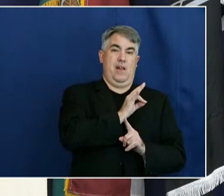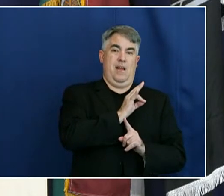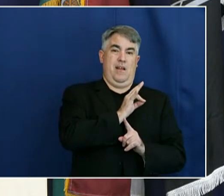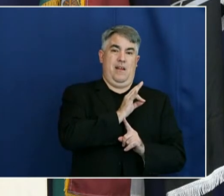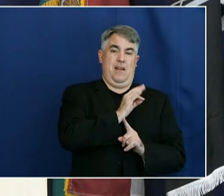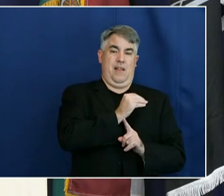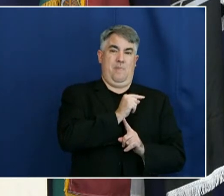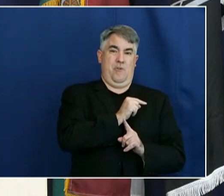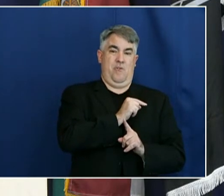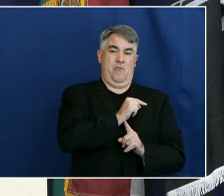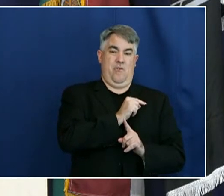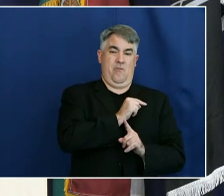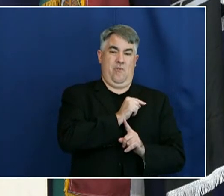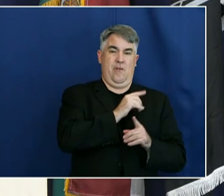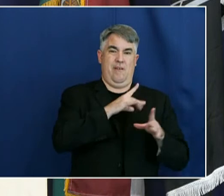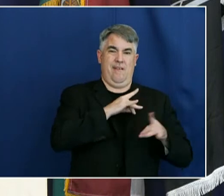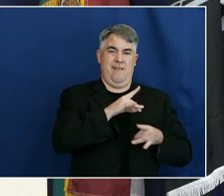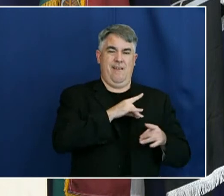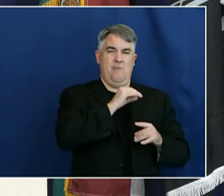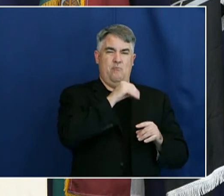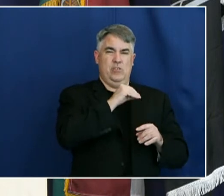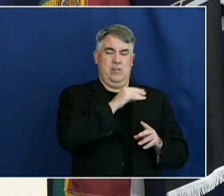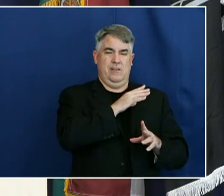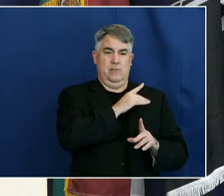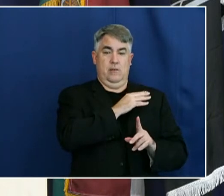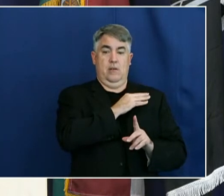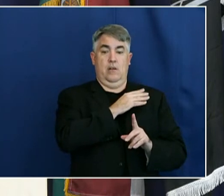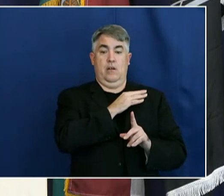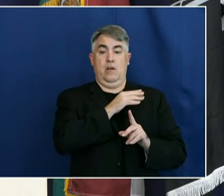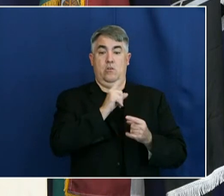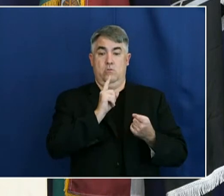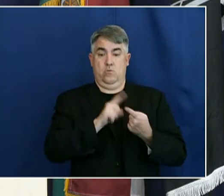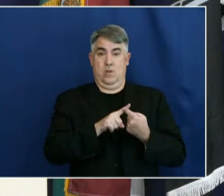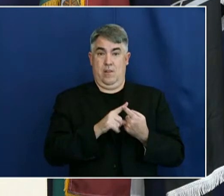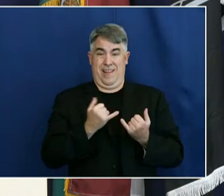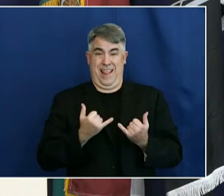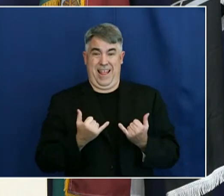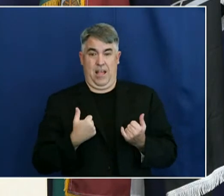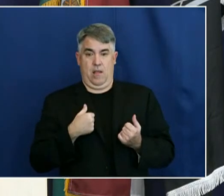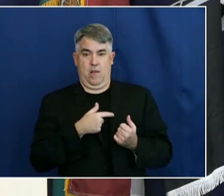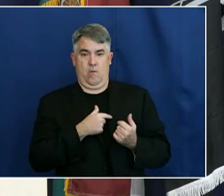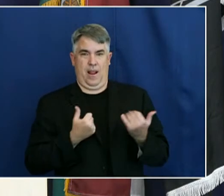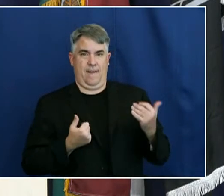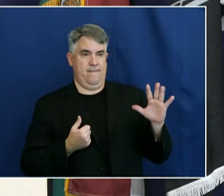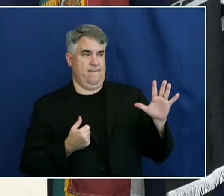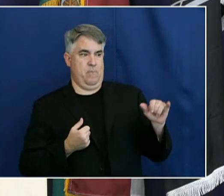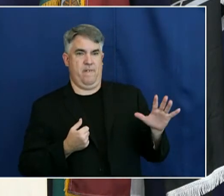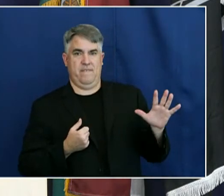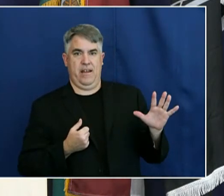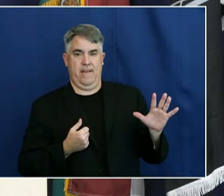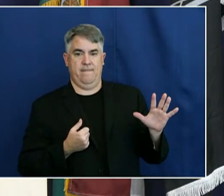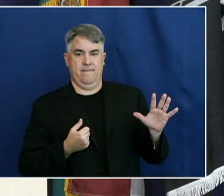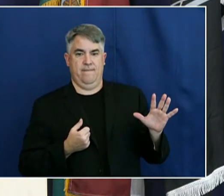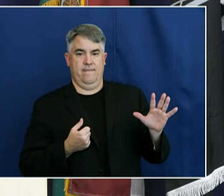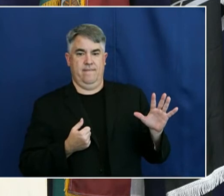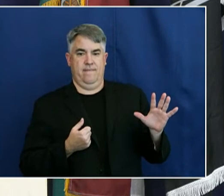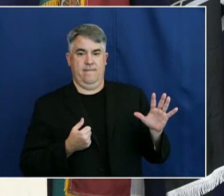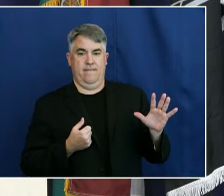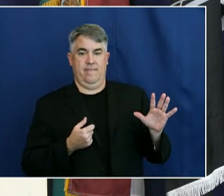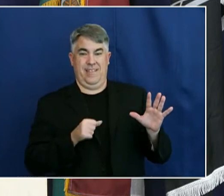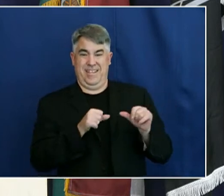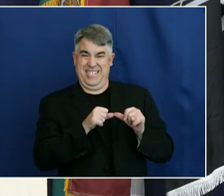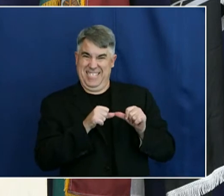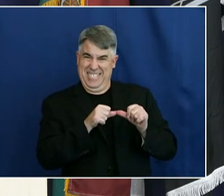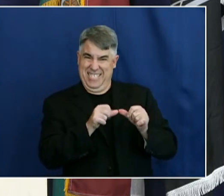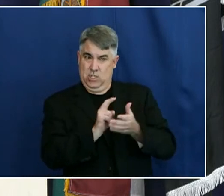it would look back. And so this week we're at 5.5, and so we would just need 2 consecutive weeks consistent. Now